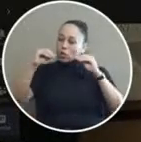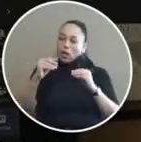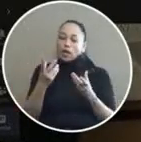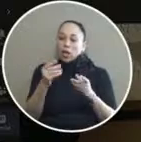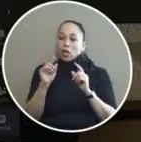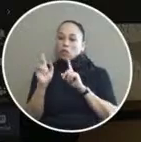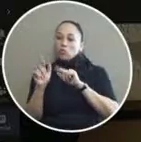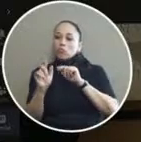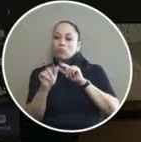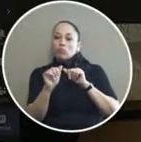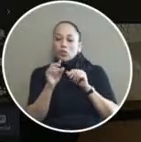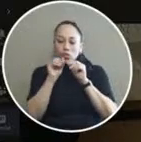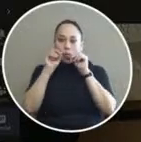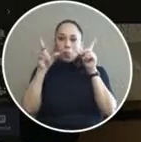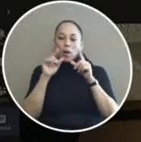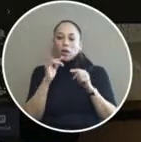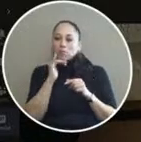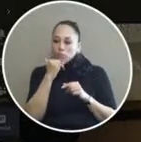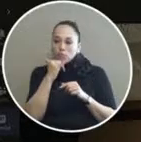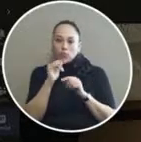visits.